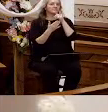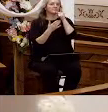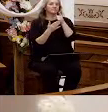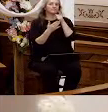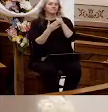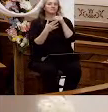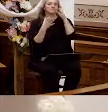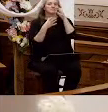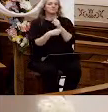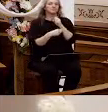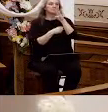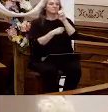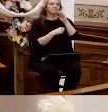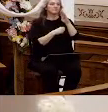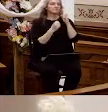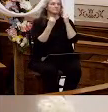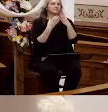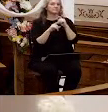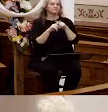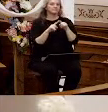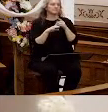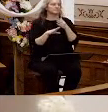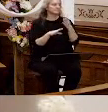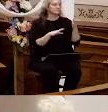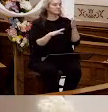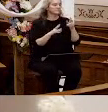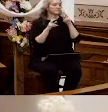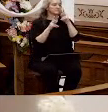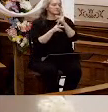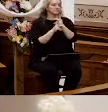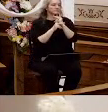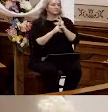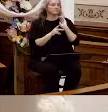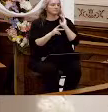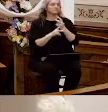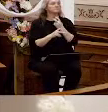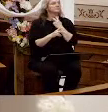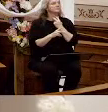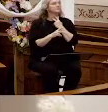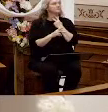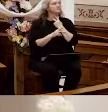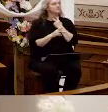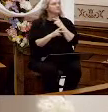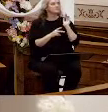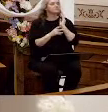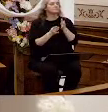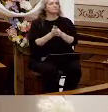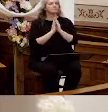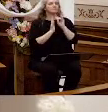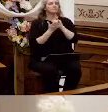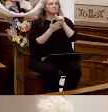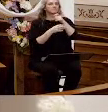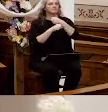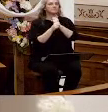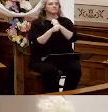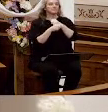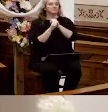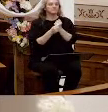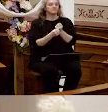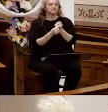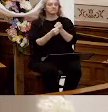the web of so many different things that keep us stuck and bound up in those places. We ask that you break our chains of